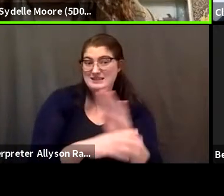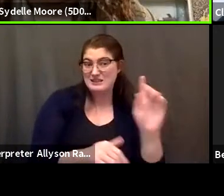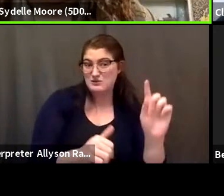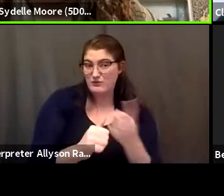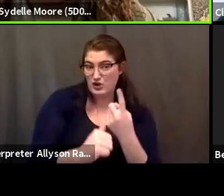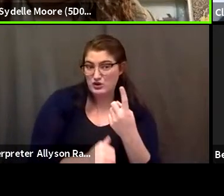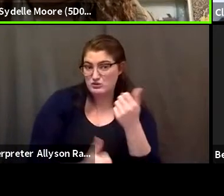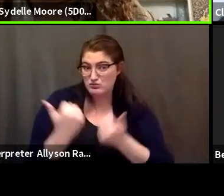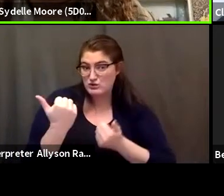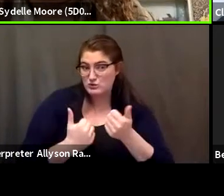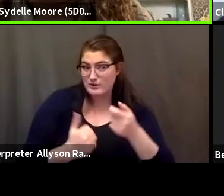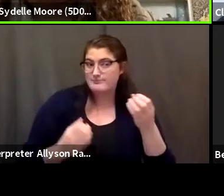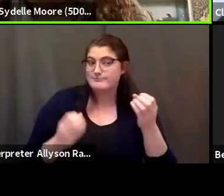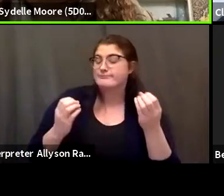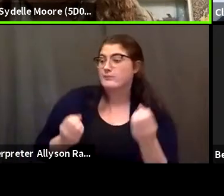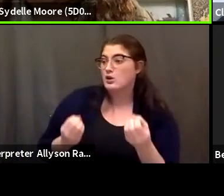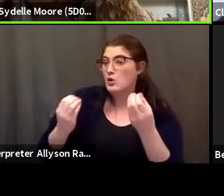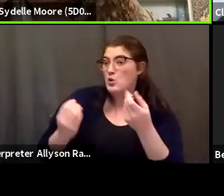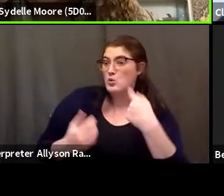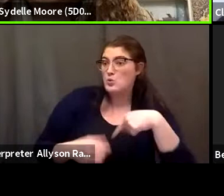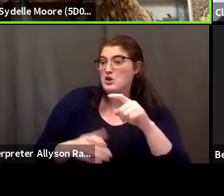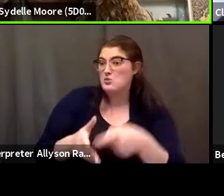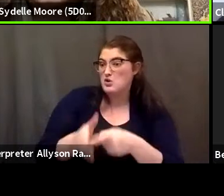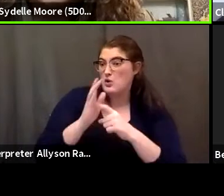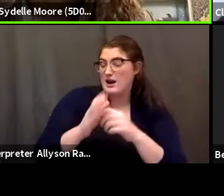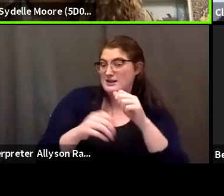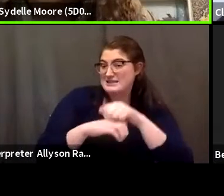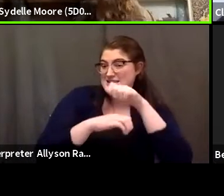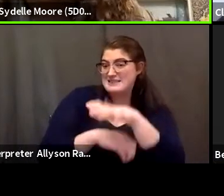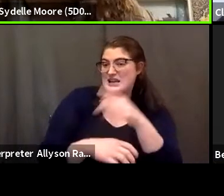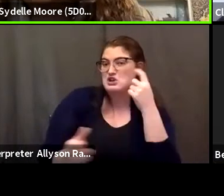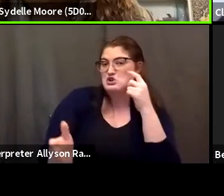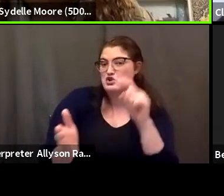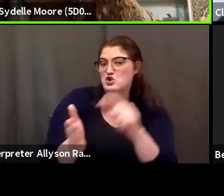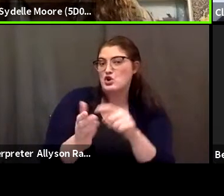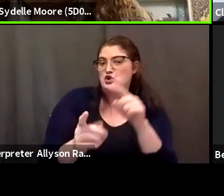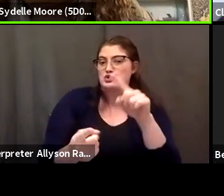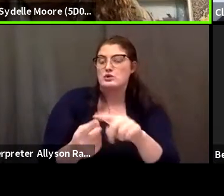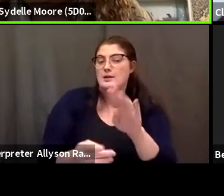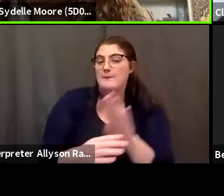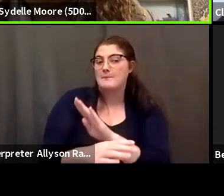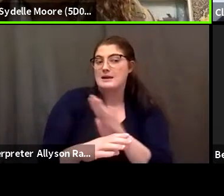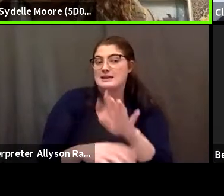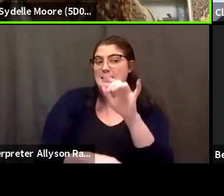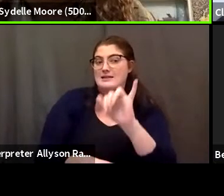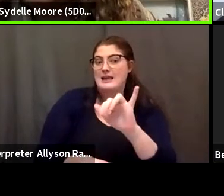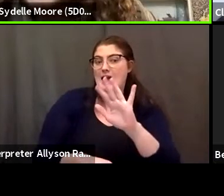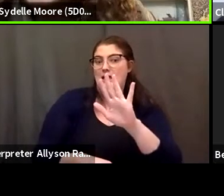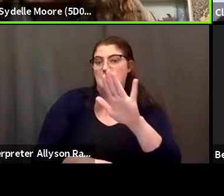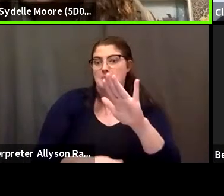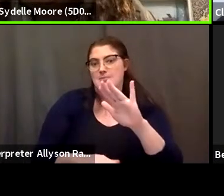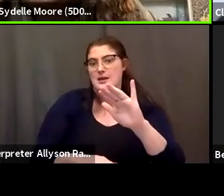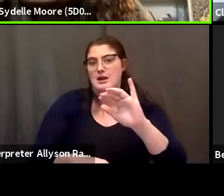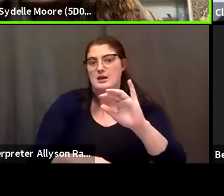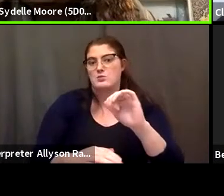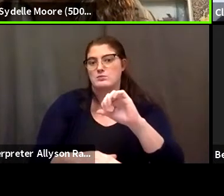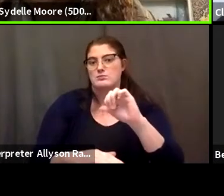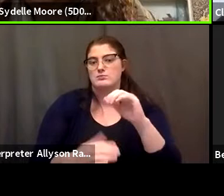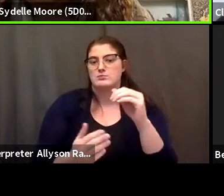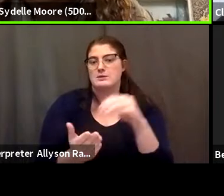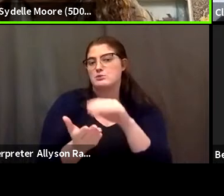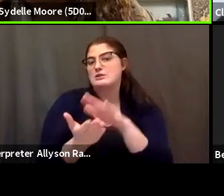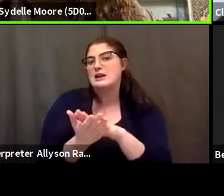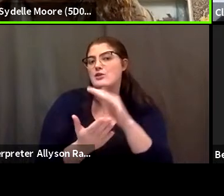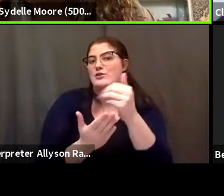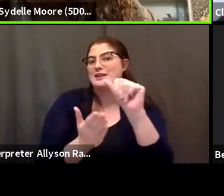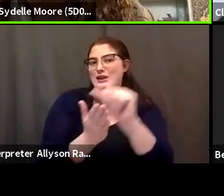required to send a notice to the business that they're going to be on the agenda for the ANC meeting